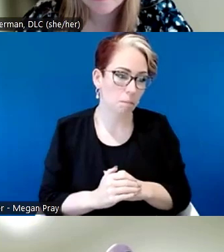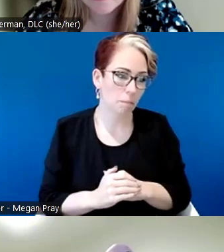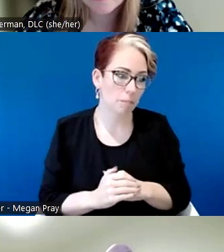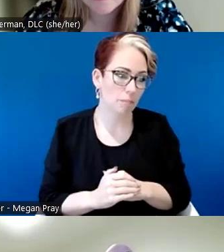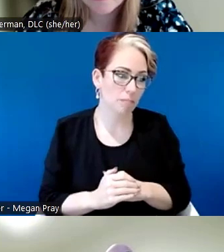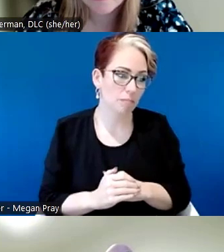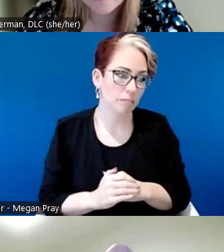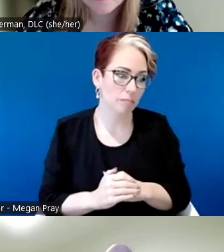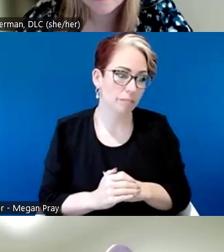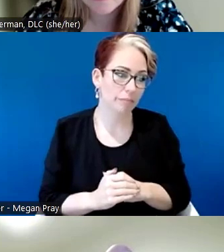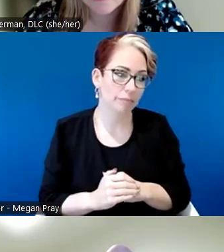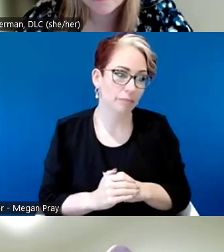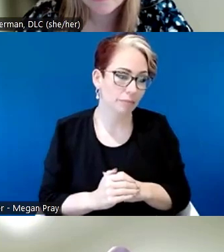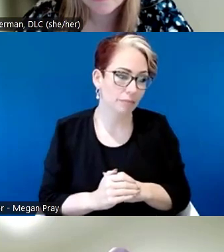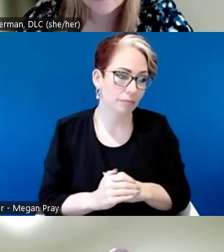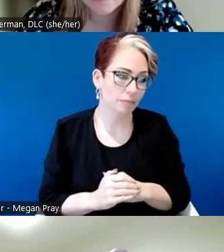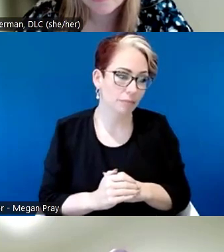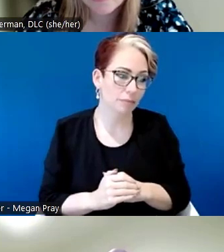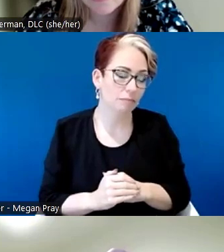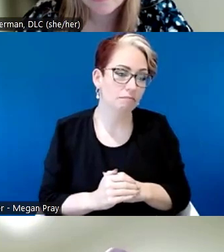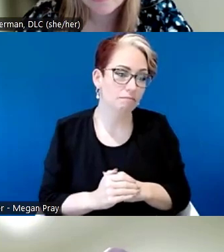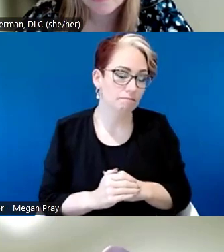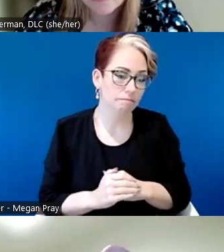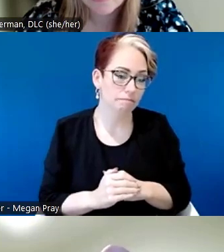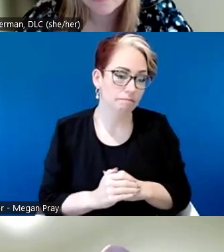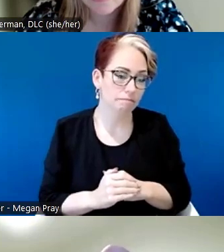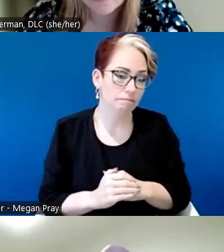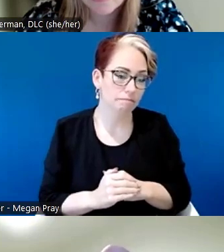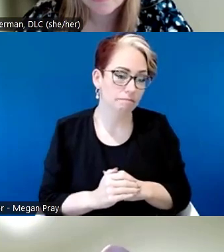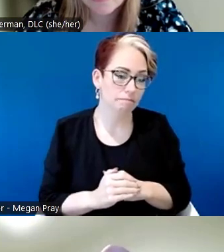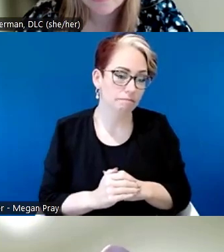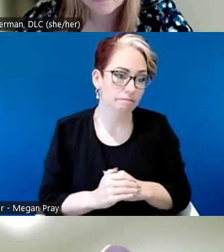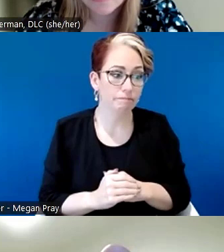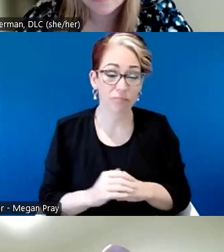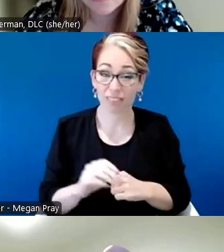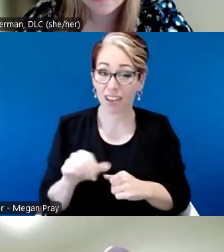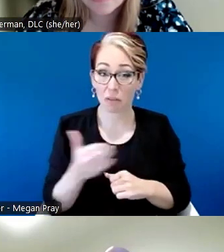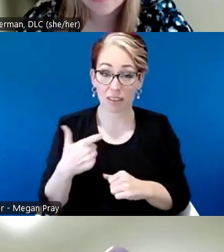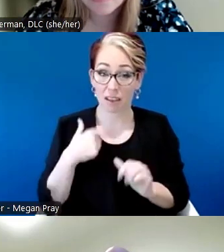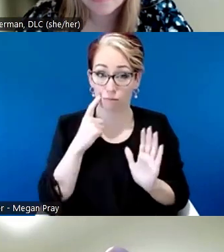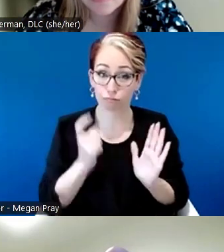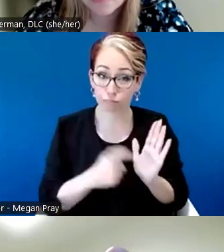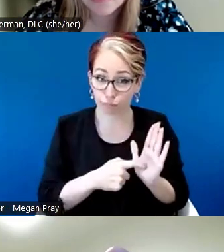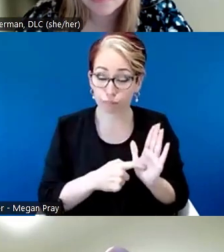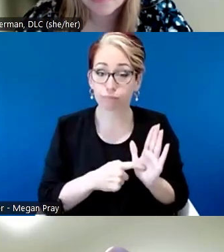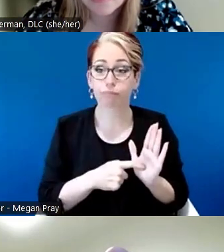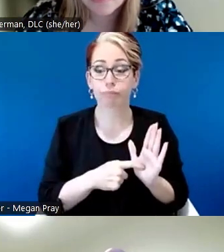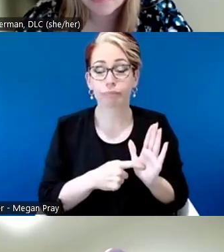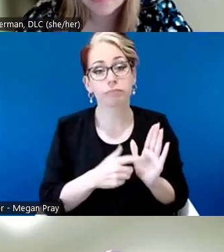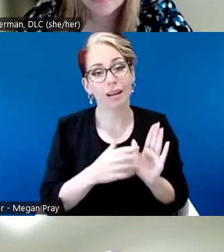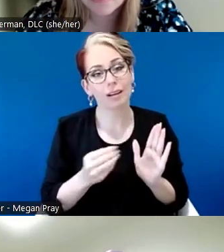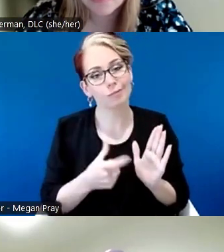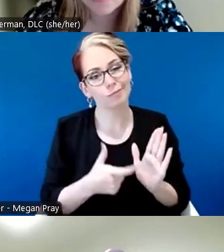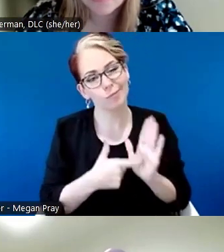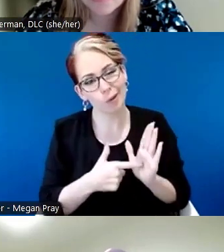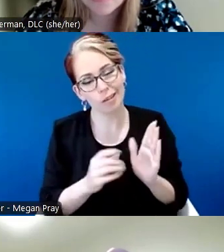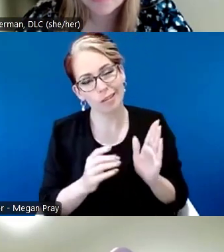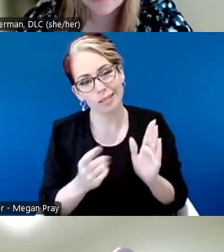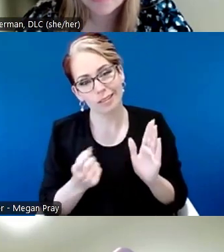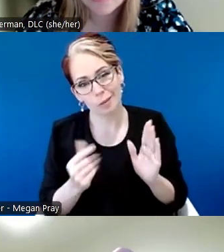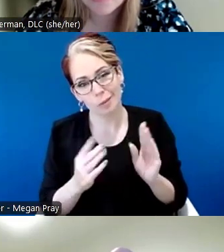Another issue that stands out to me in this photograph, and this would require a little bit